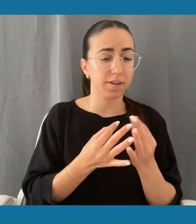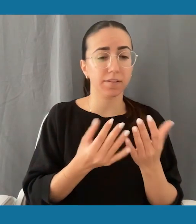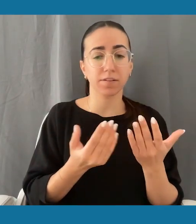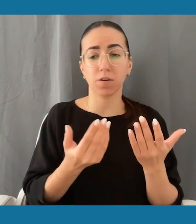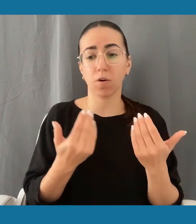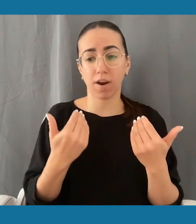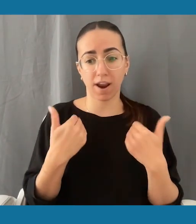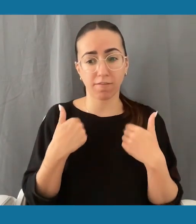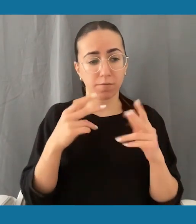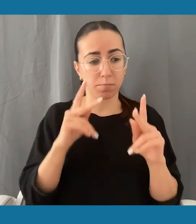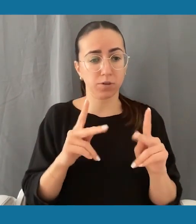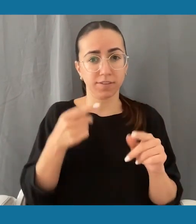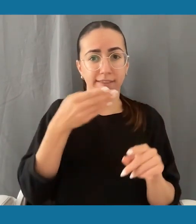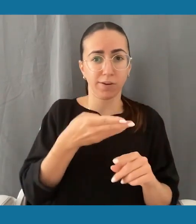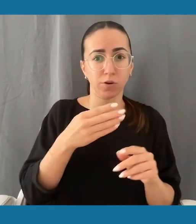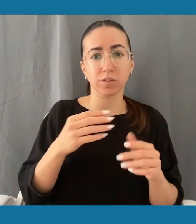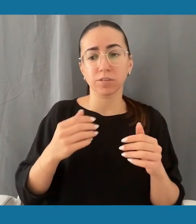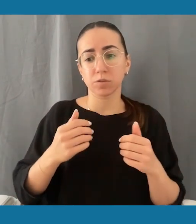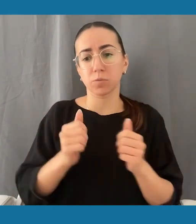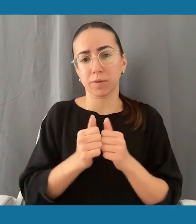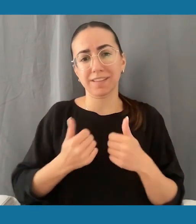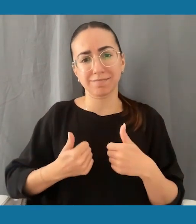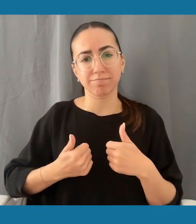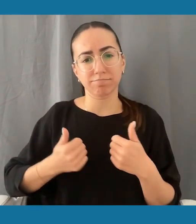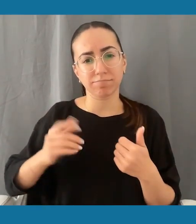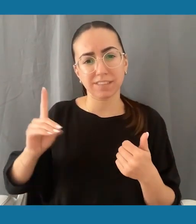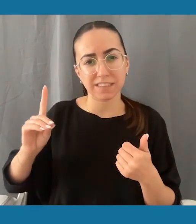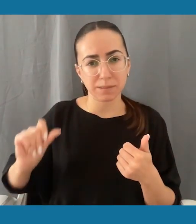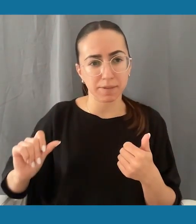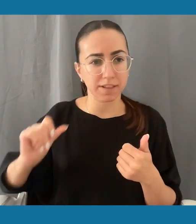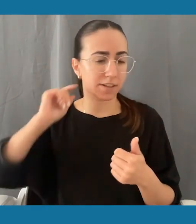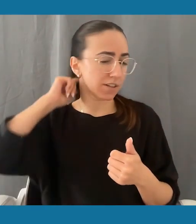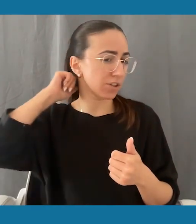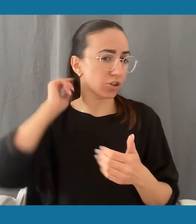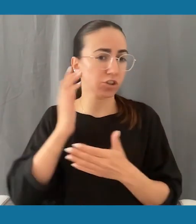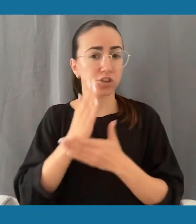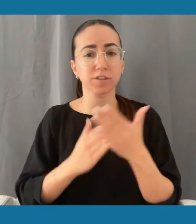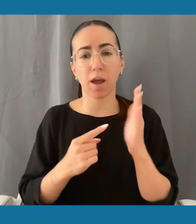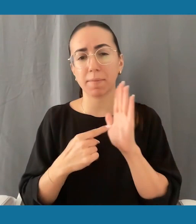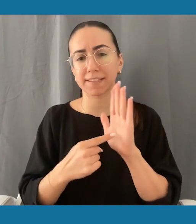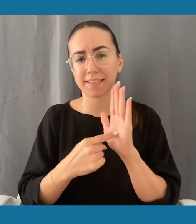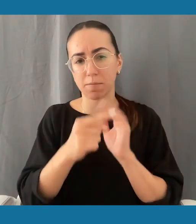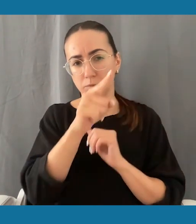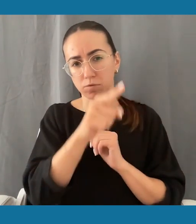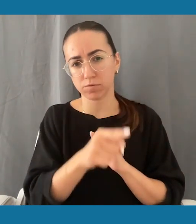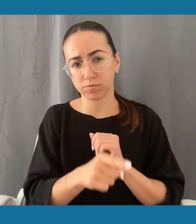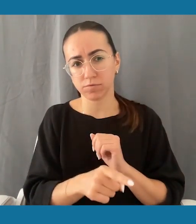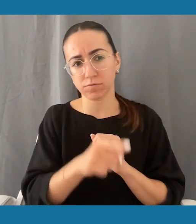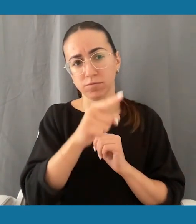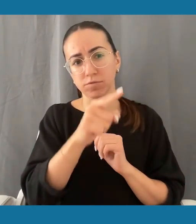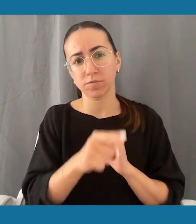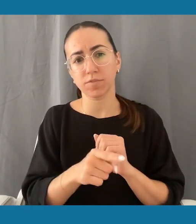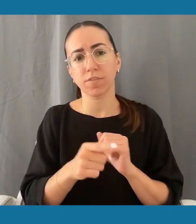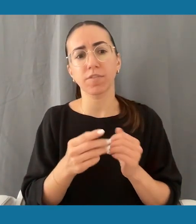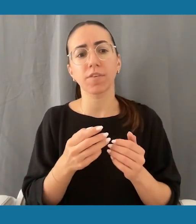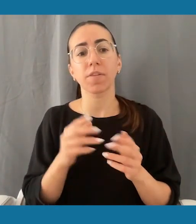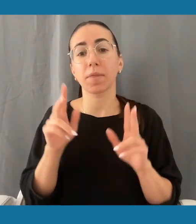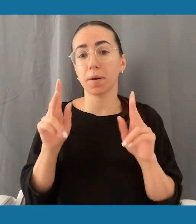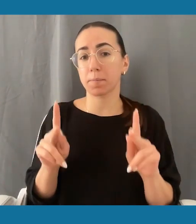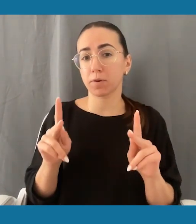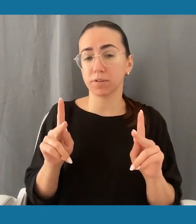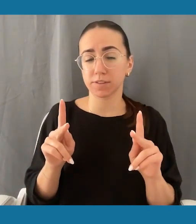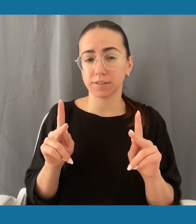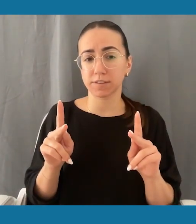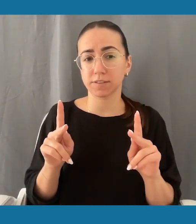disabilities, here are just some examples of items and expenses that a person